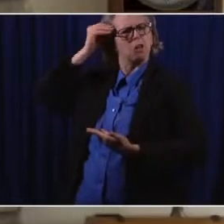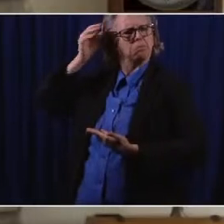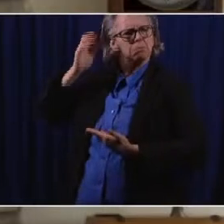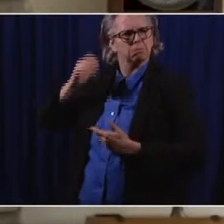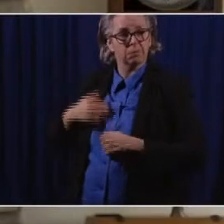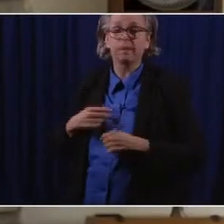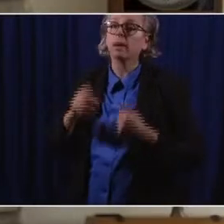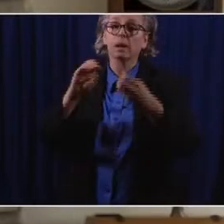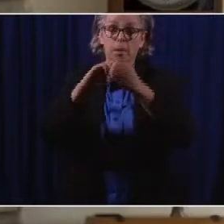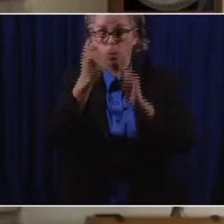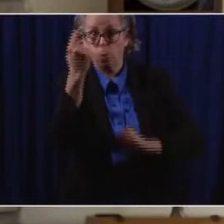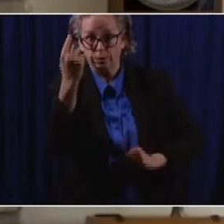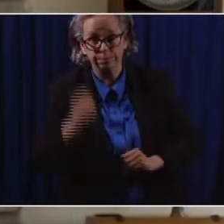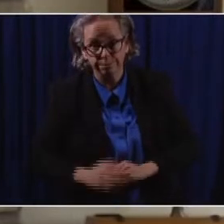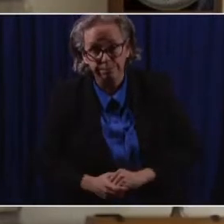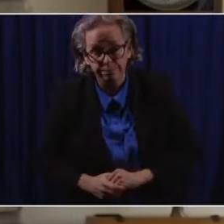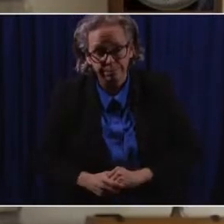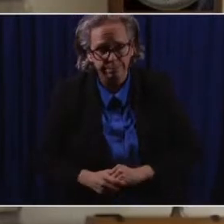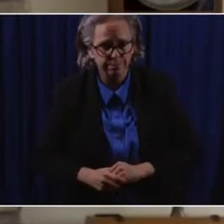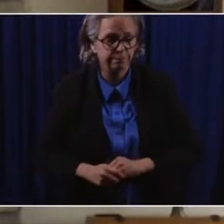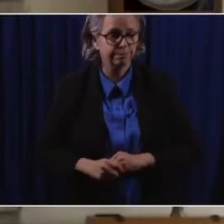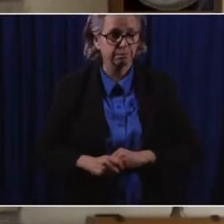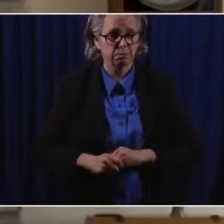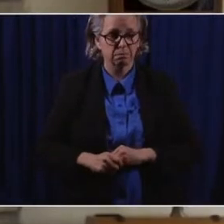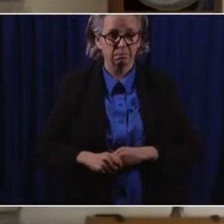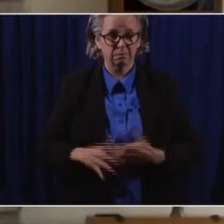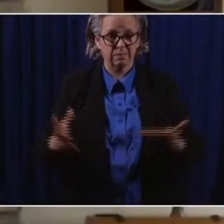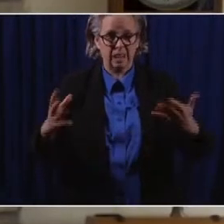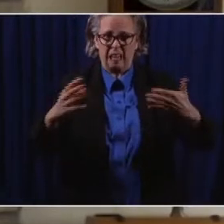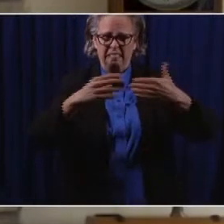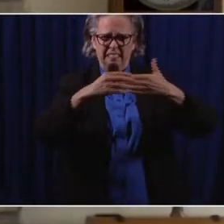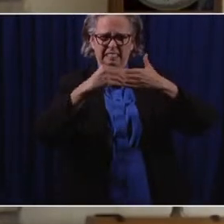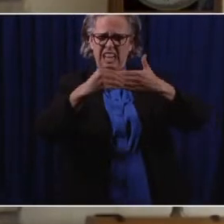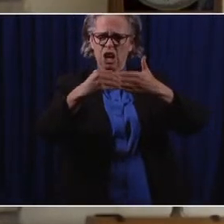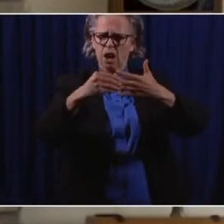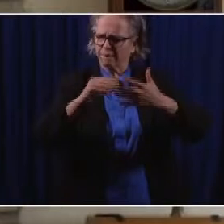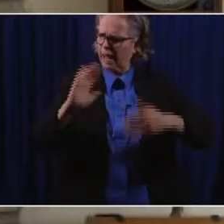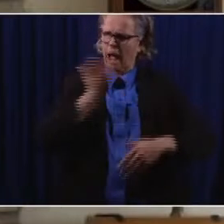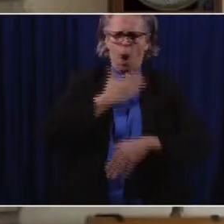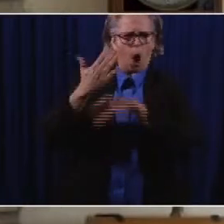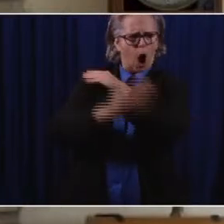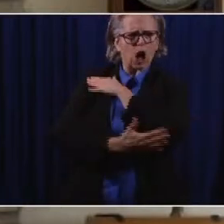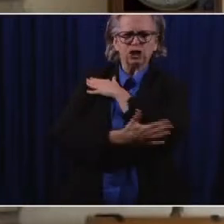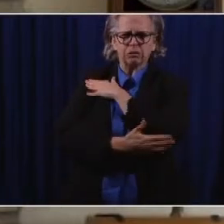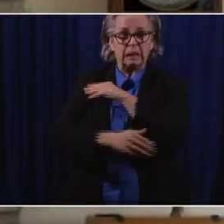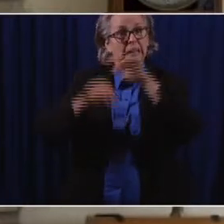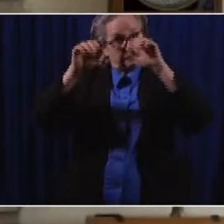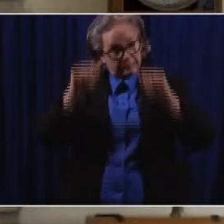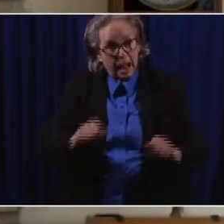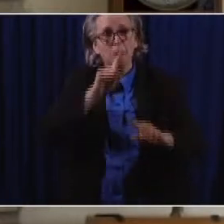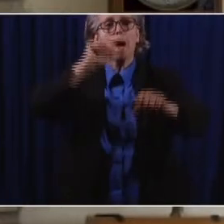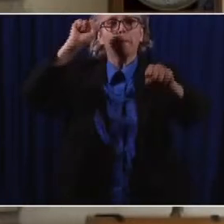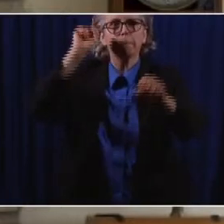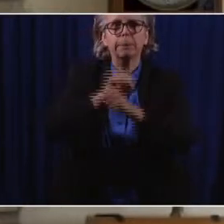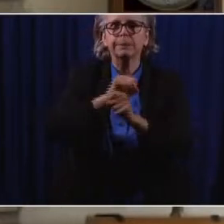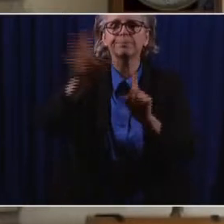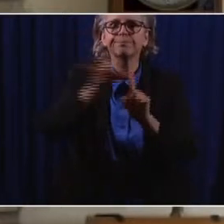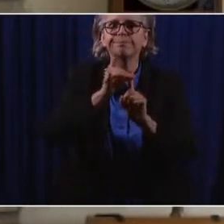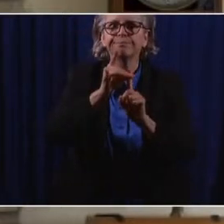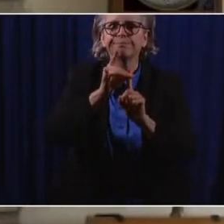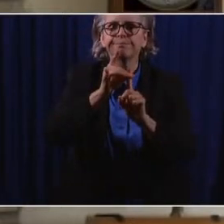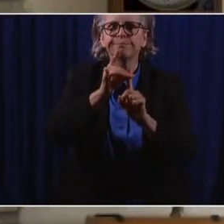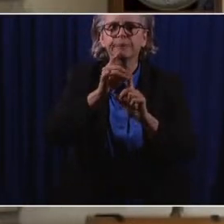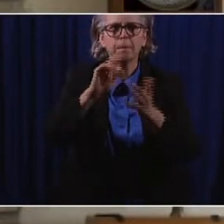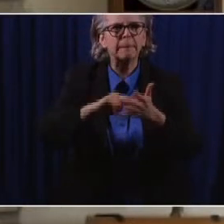even the leader of our great country can get the virus. It can happen to anyone. No